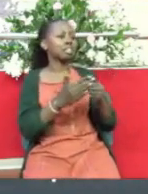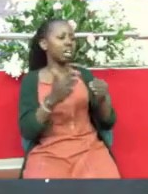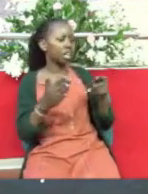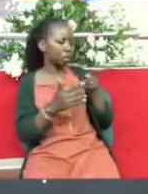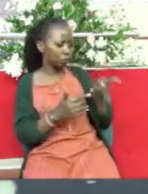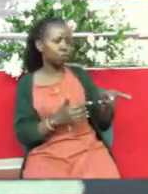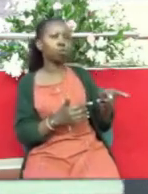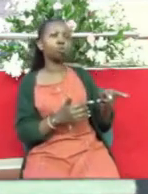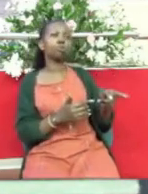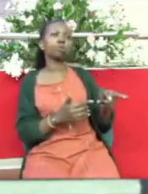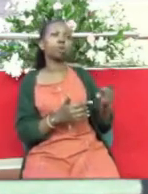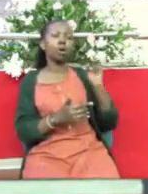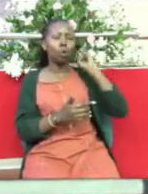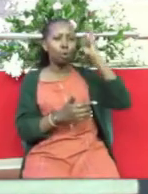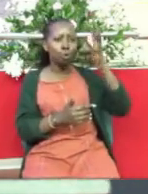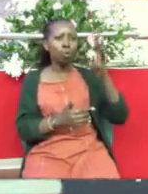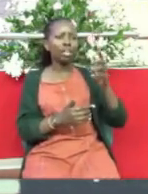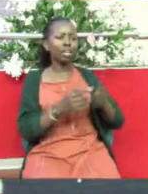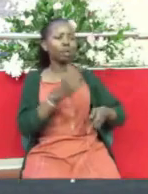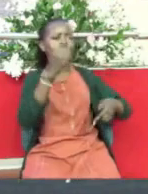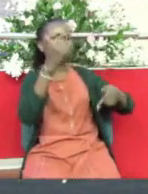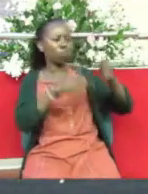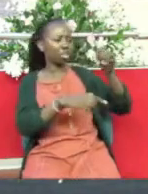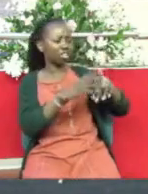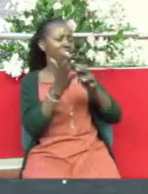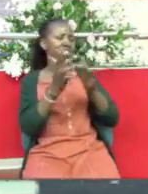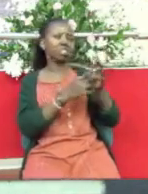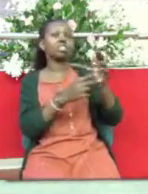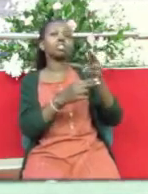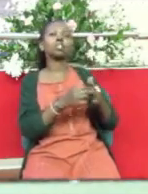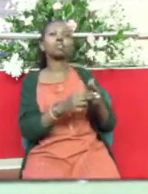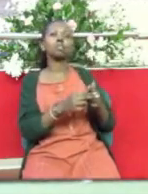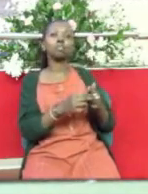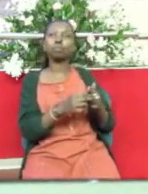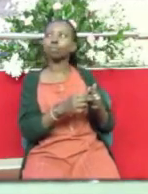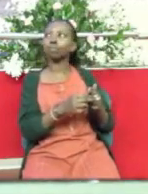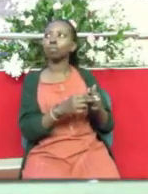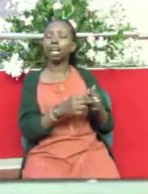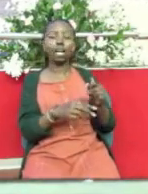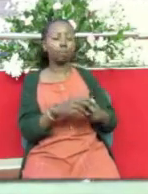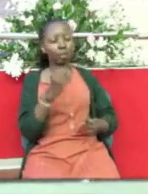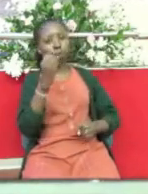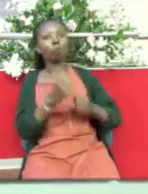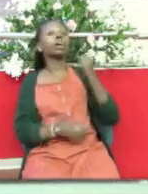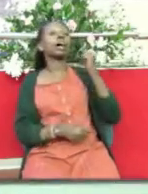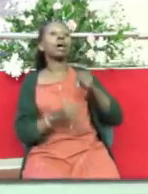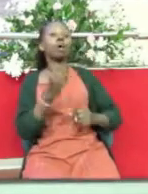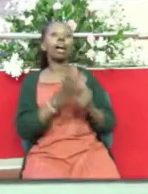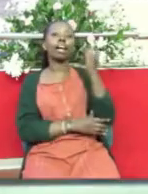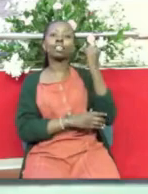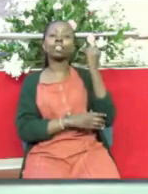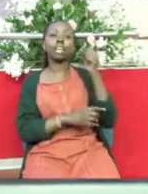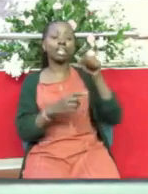Damu ya Yesu iko kinyume chako. I will operate in this place in Jesus' name. Na hivyo basi nitafanya kazi. and I woke up. At that moment,